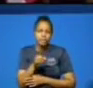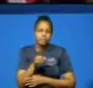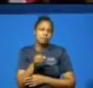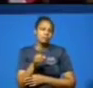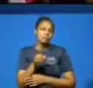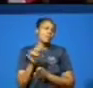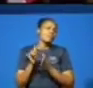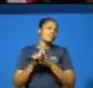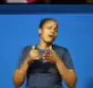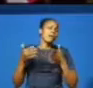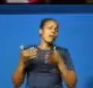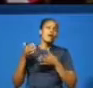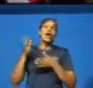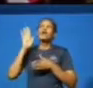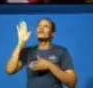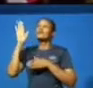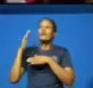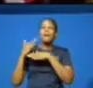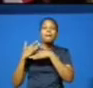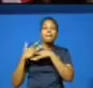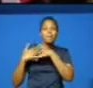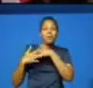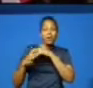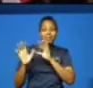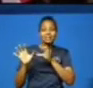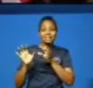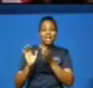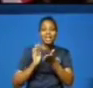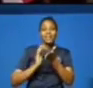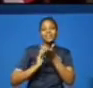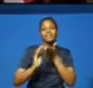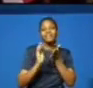that your blood can make the vilest sinner clean.